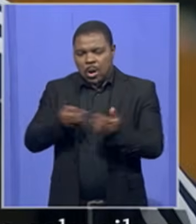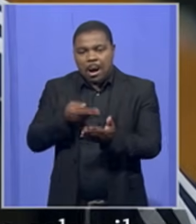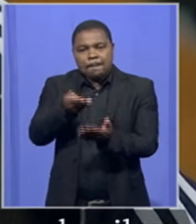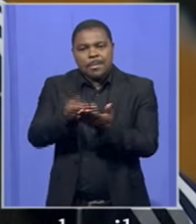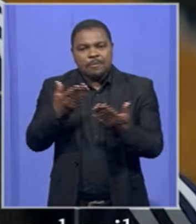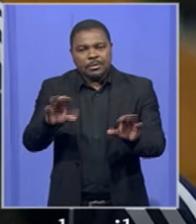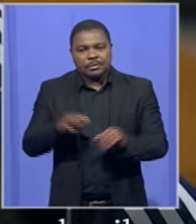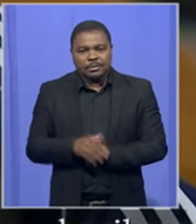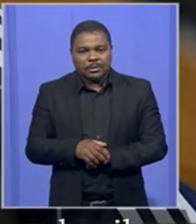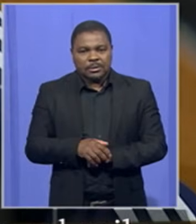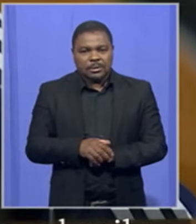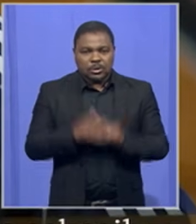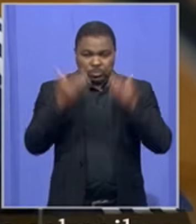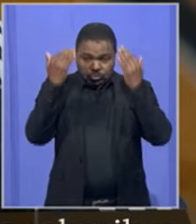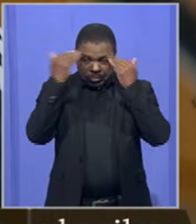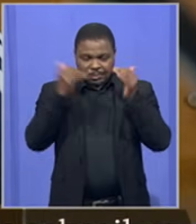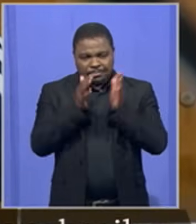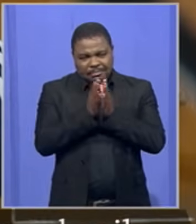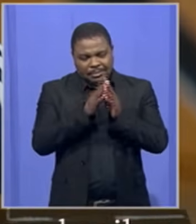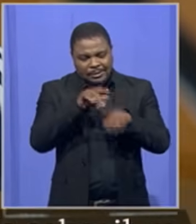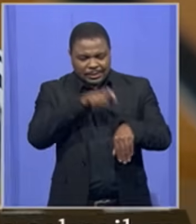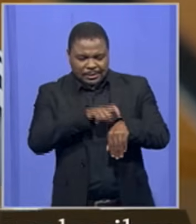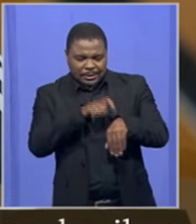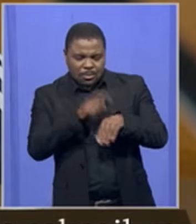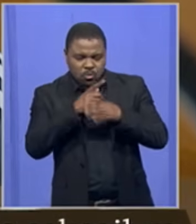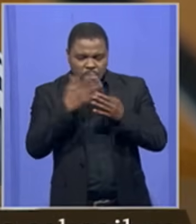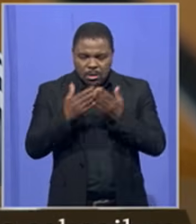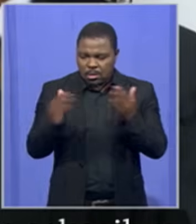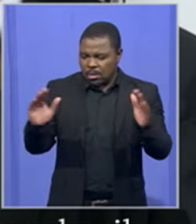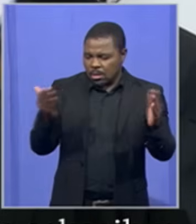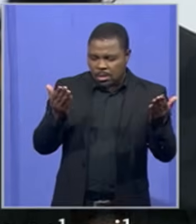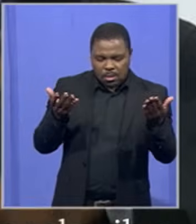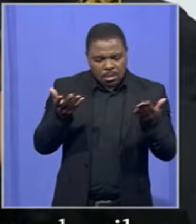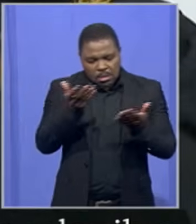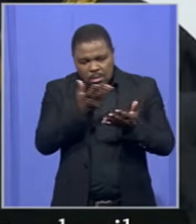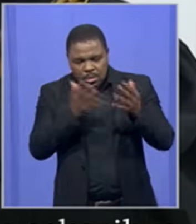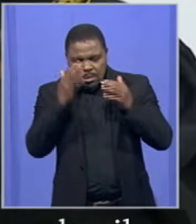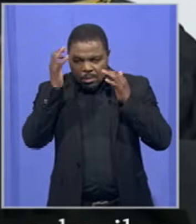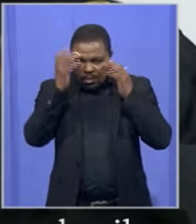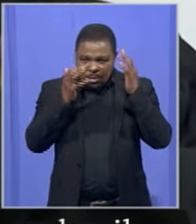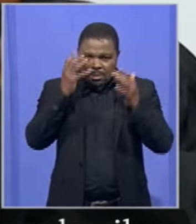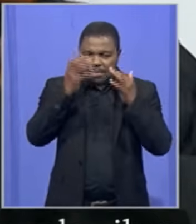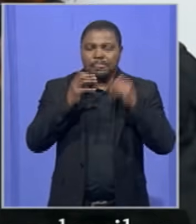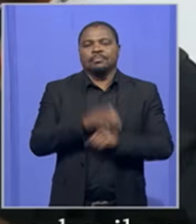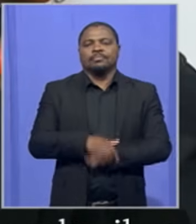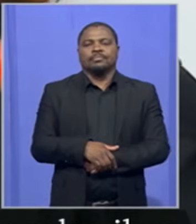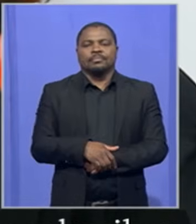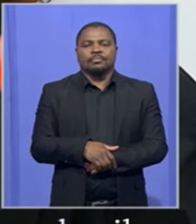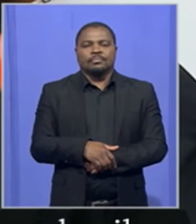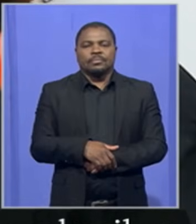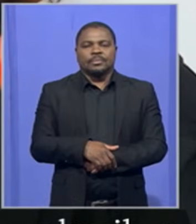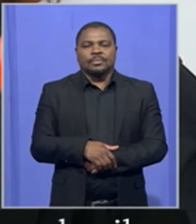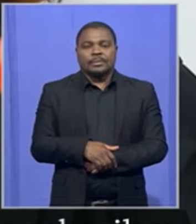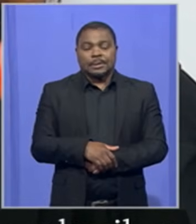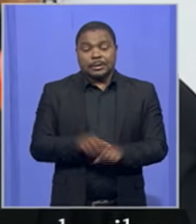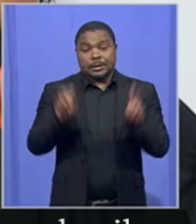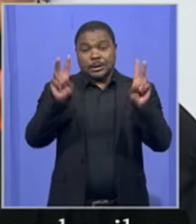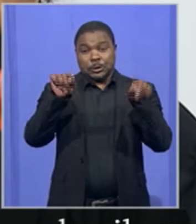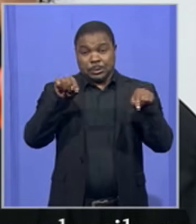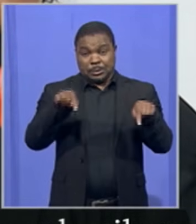Khabagare magistrata o kopile go neelwa nako go ka sekaseka dingangisano tse di tlhagisitsweng kwa kgotlatshekelo. This matter is